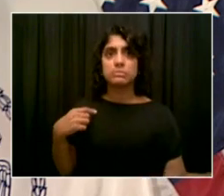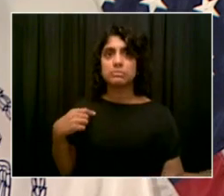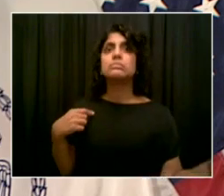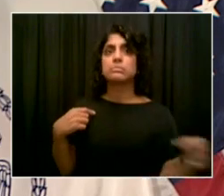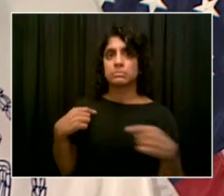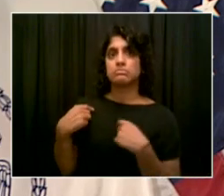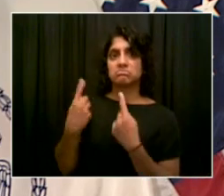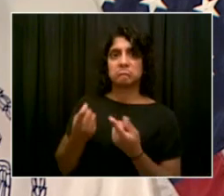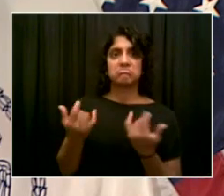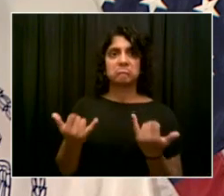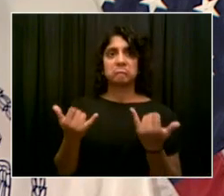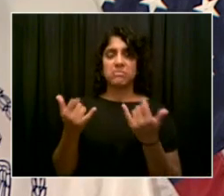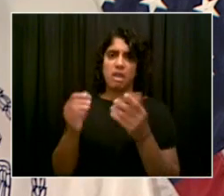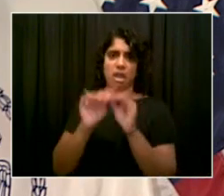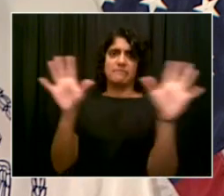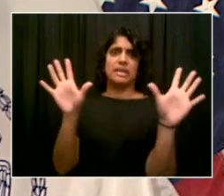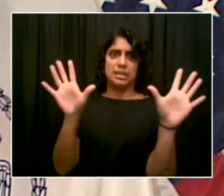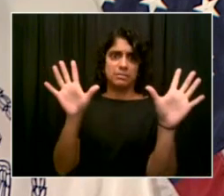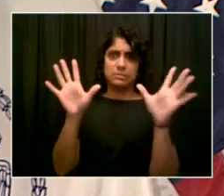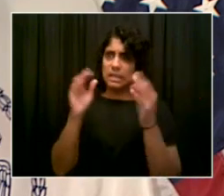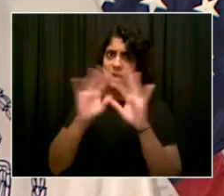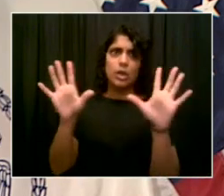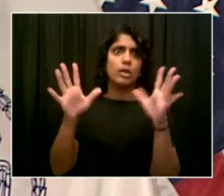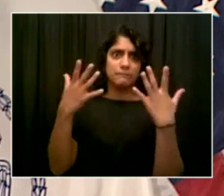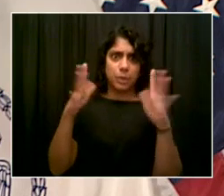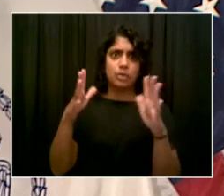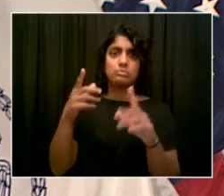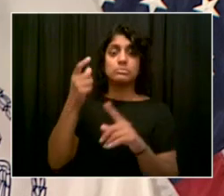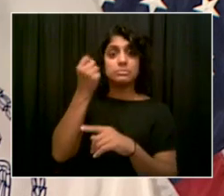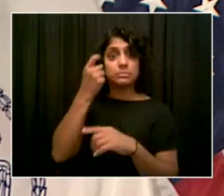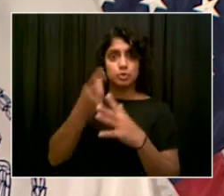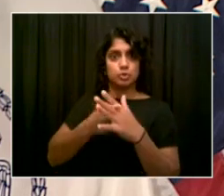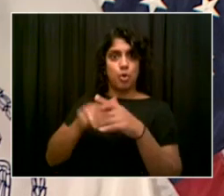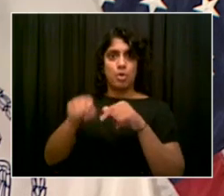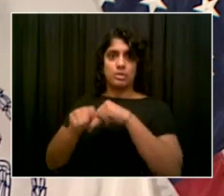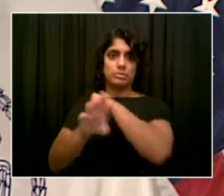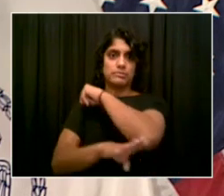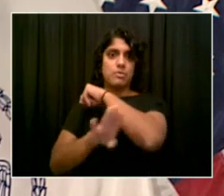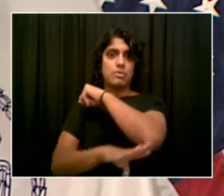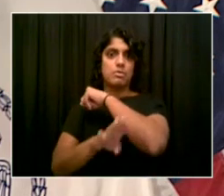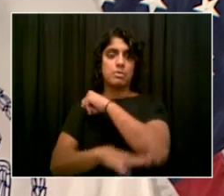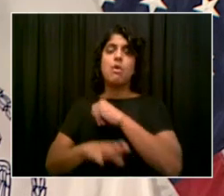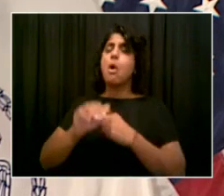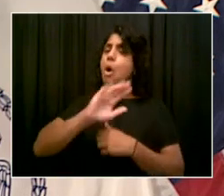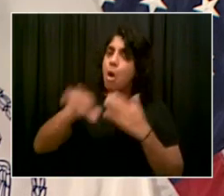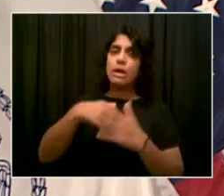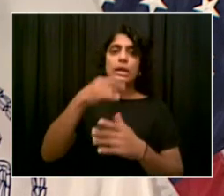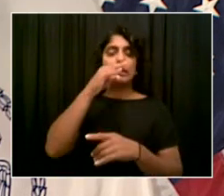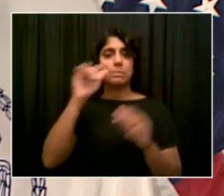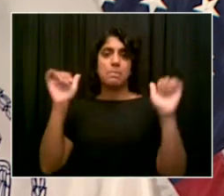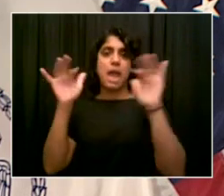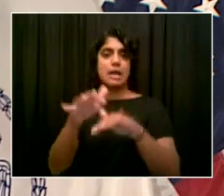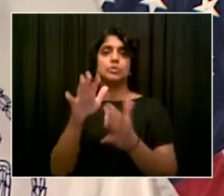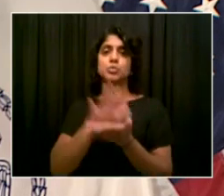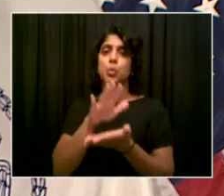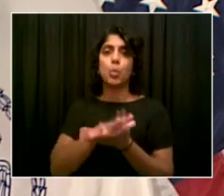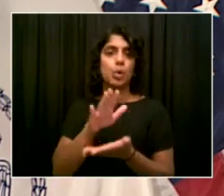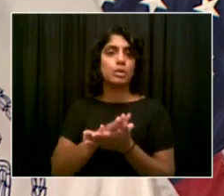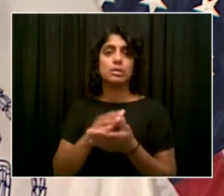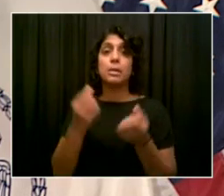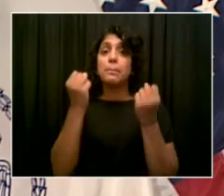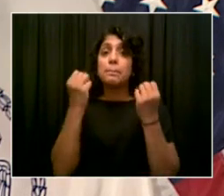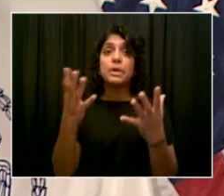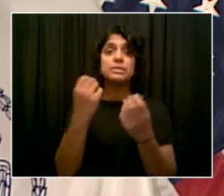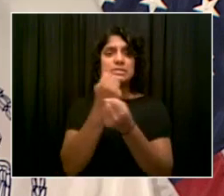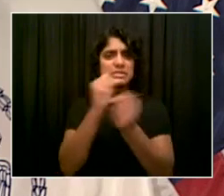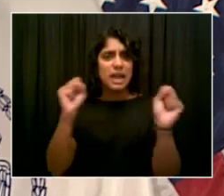A lot of safety precautions being taken. Look, we had a gold standard of health and safety precautions that worked. By the end